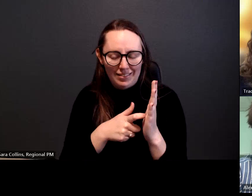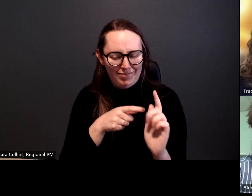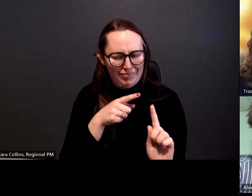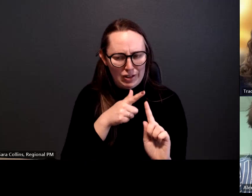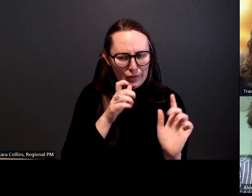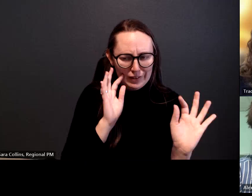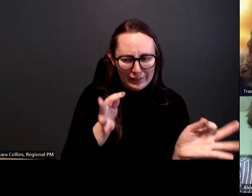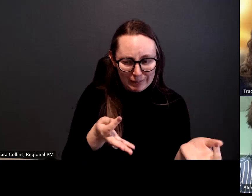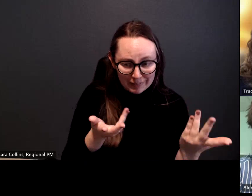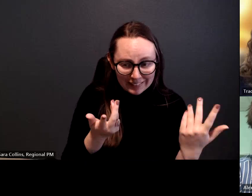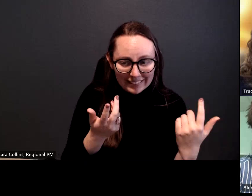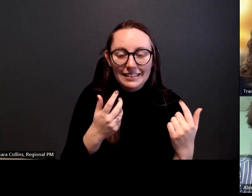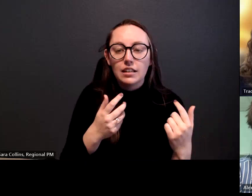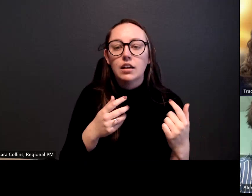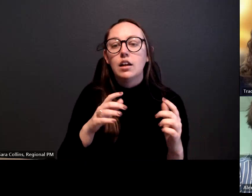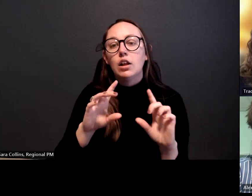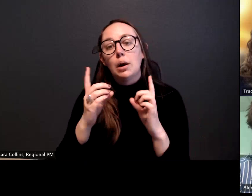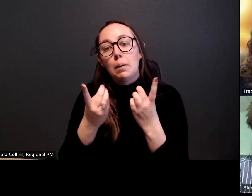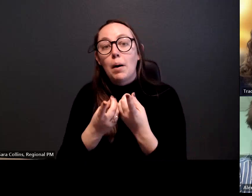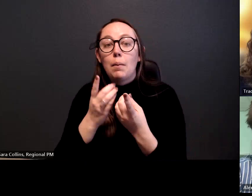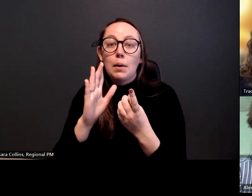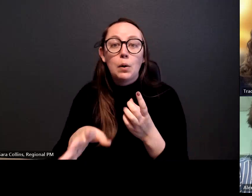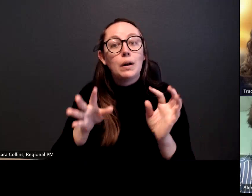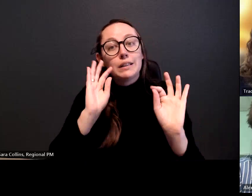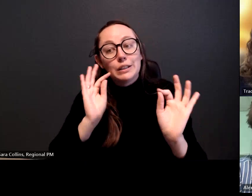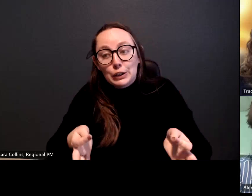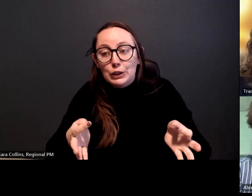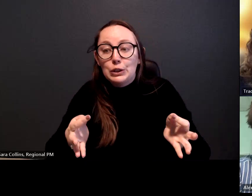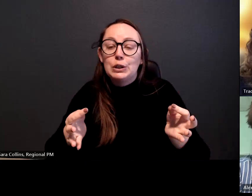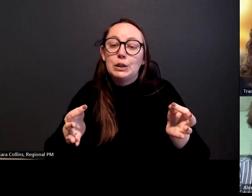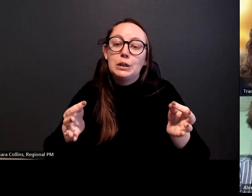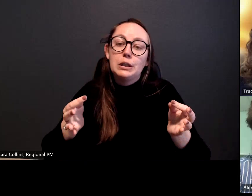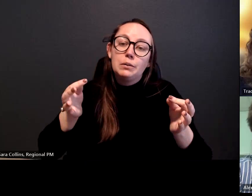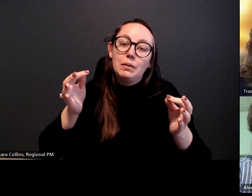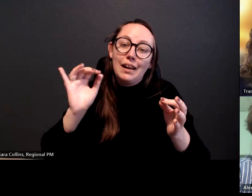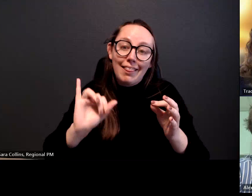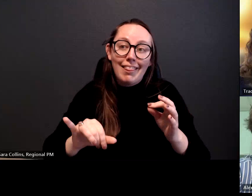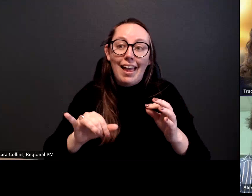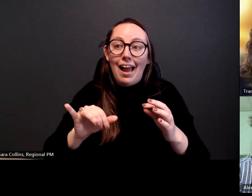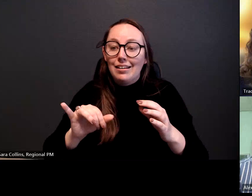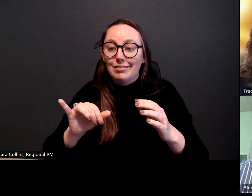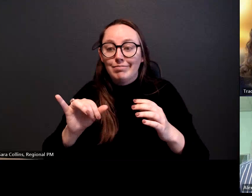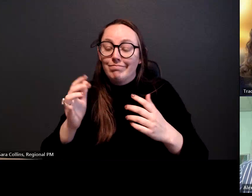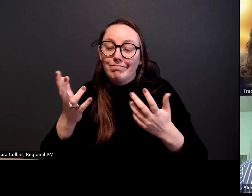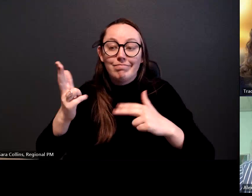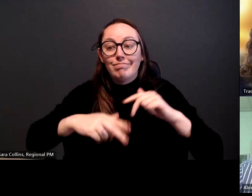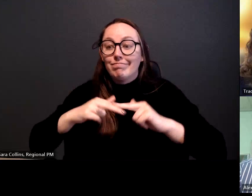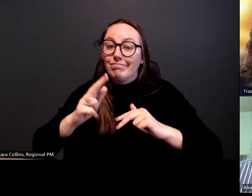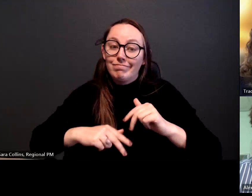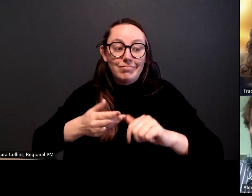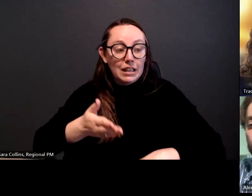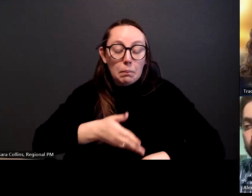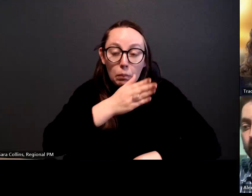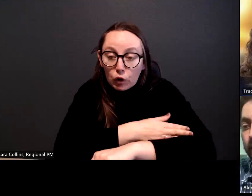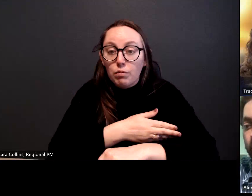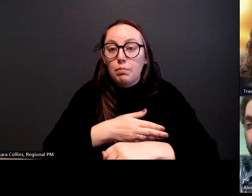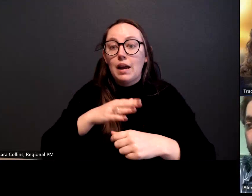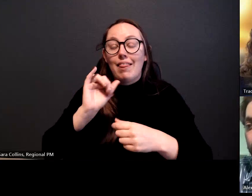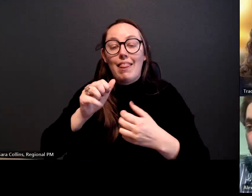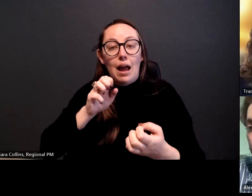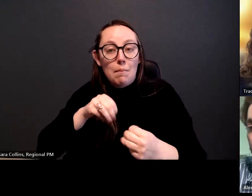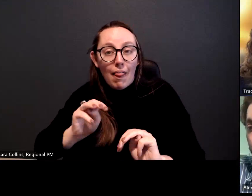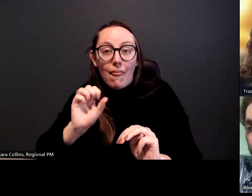determine existing, needed, and desirable plant improvements and extensions, access and coordination between telecommunications providers, methods of